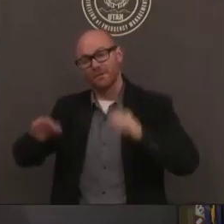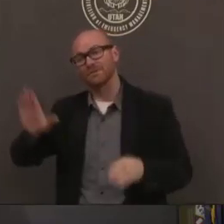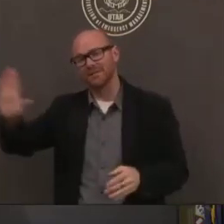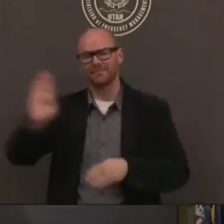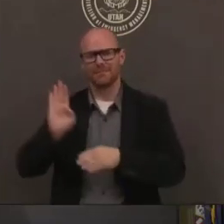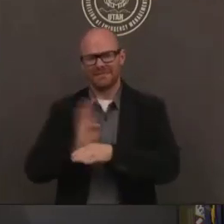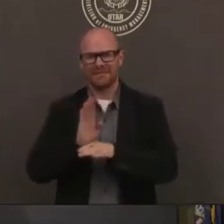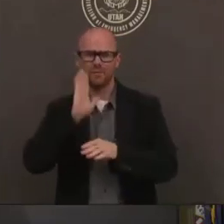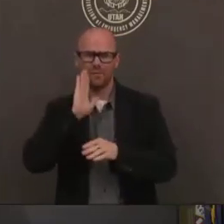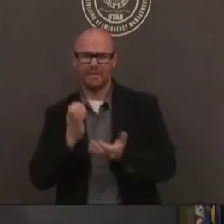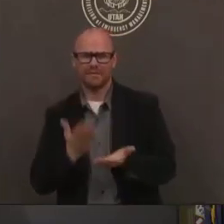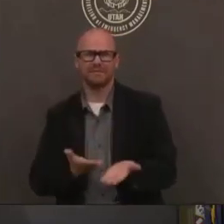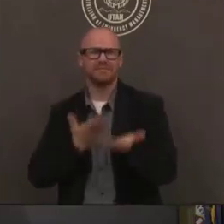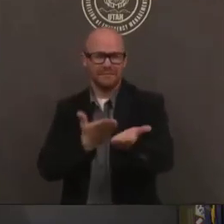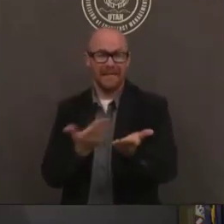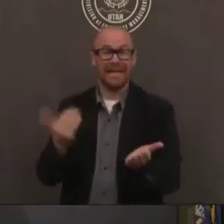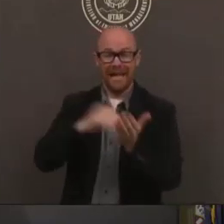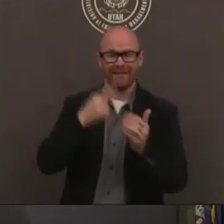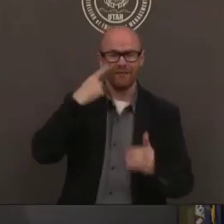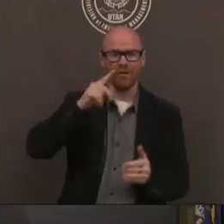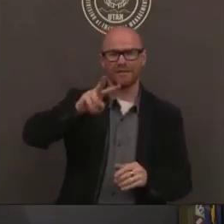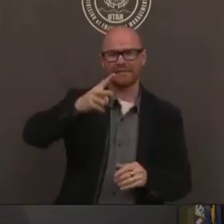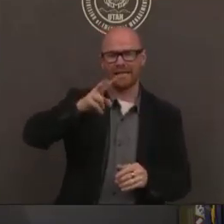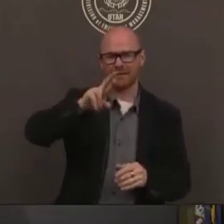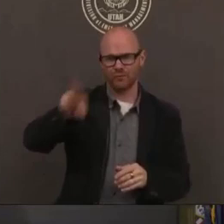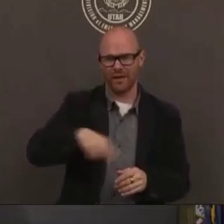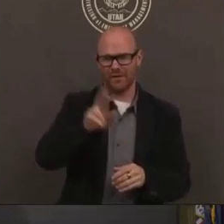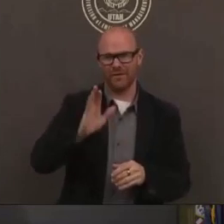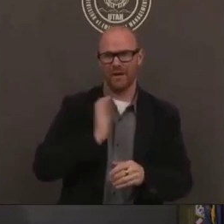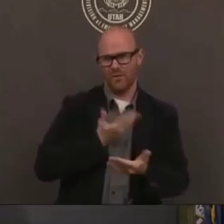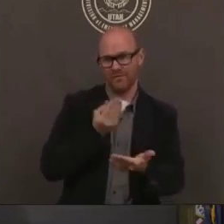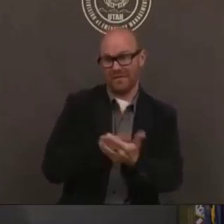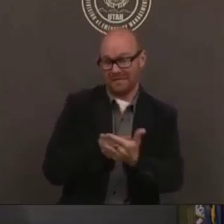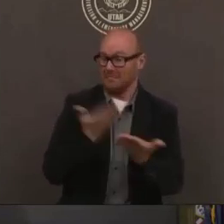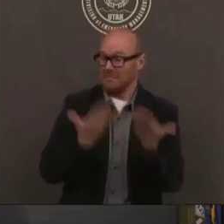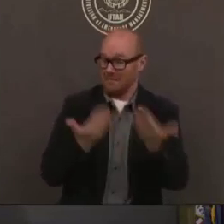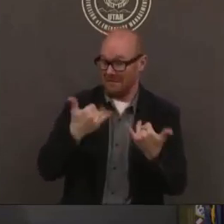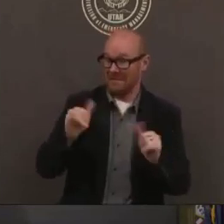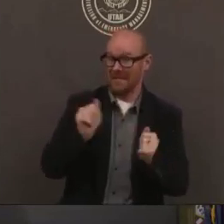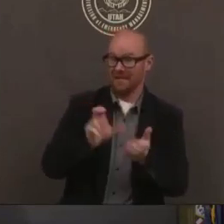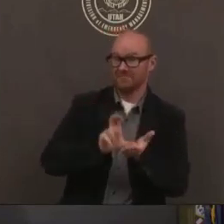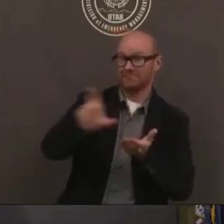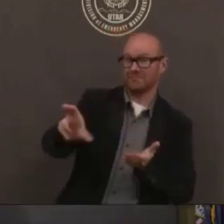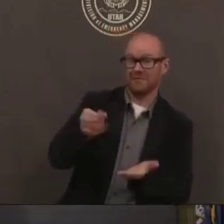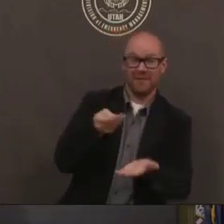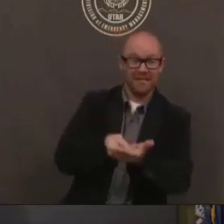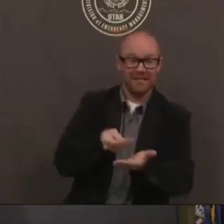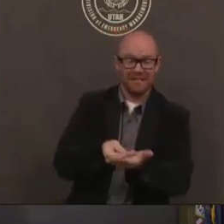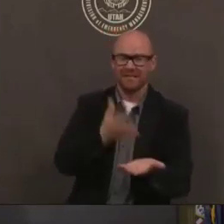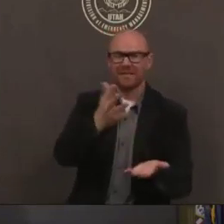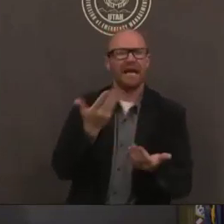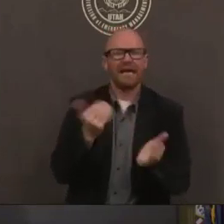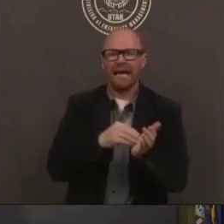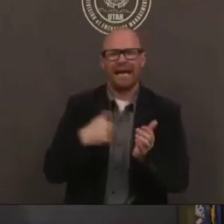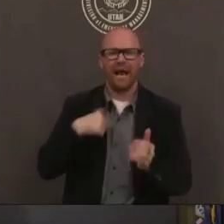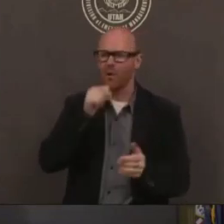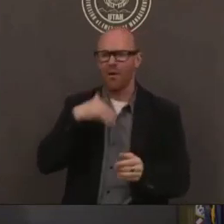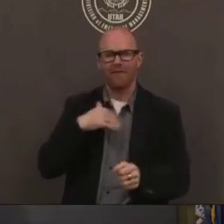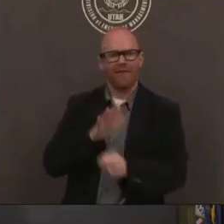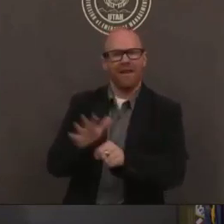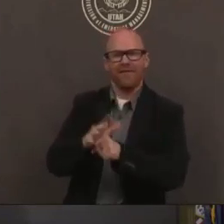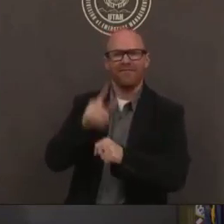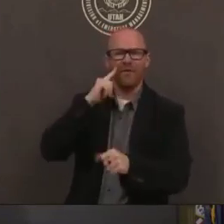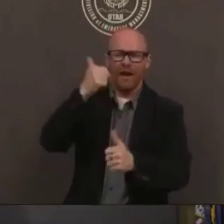resubmitted to the second round of funding and may still get funded. We just simply don't have